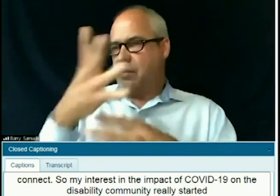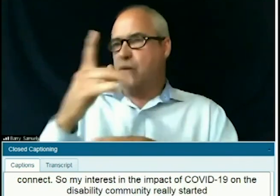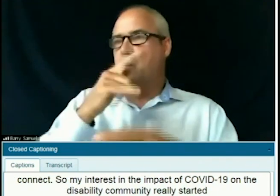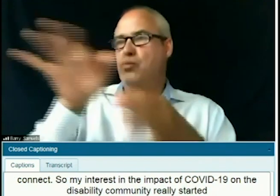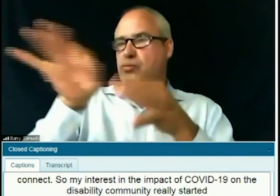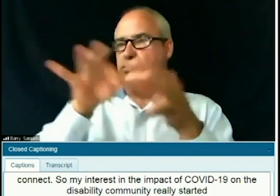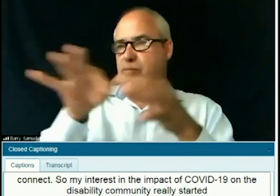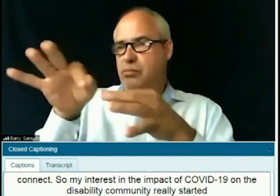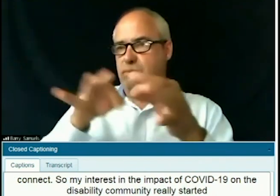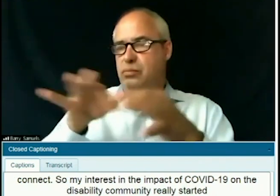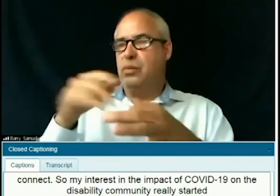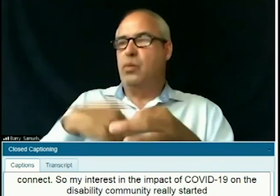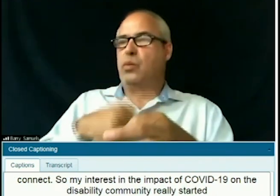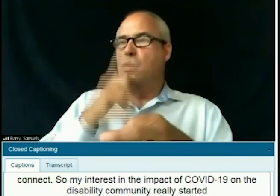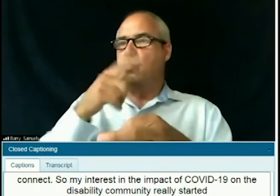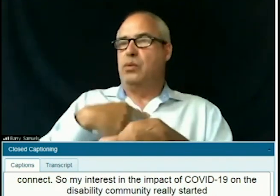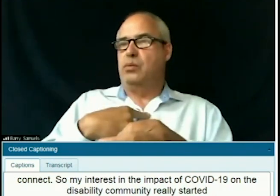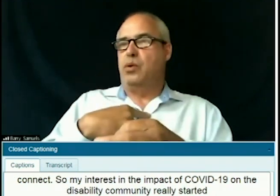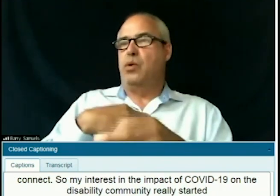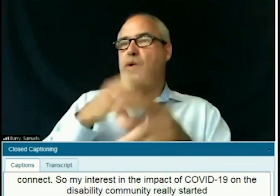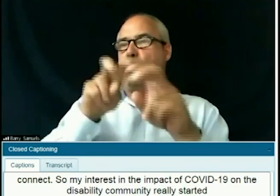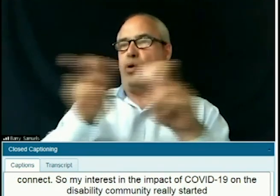case anyone in the audience wants to connect.